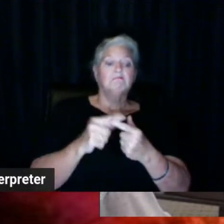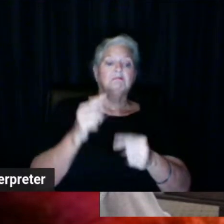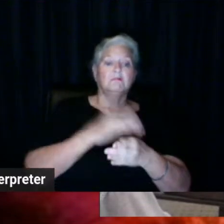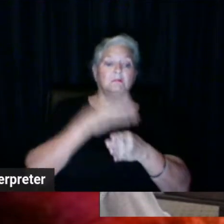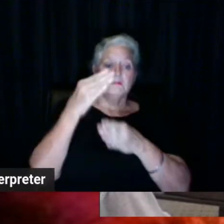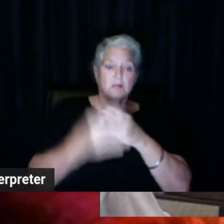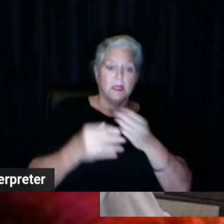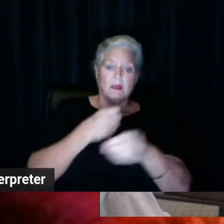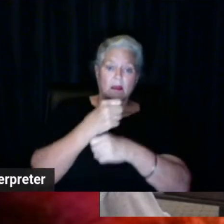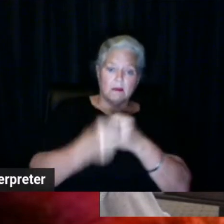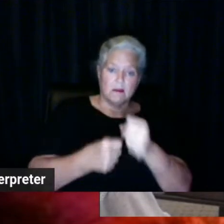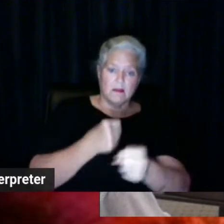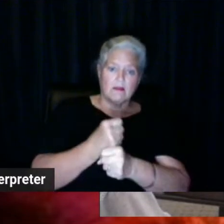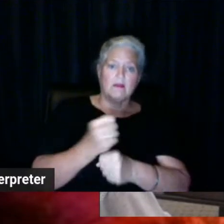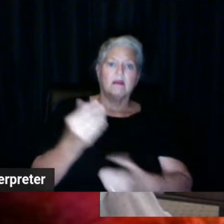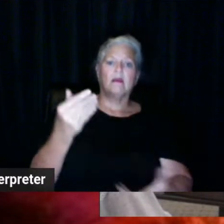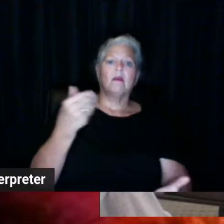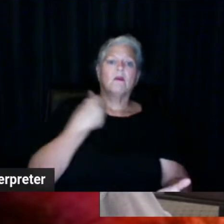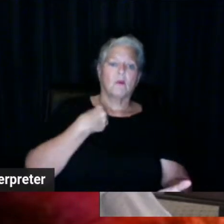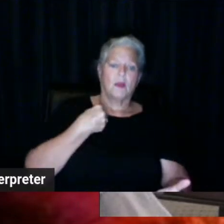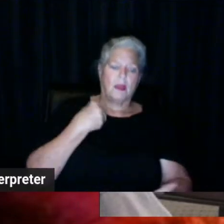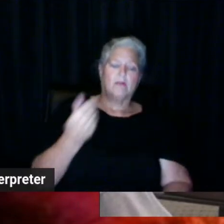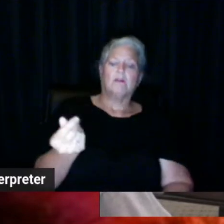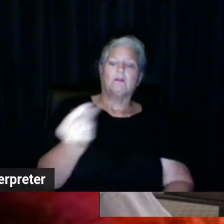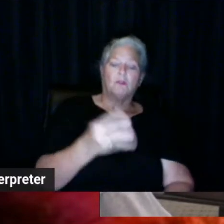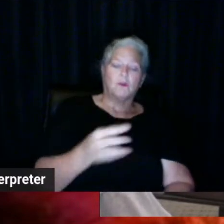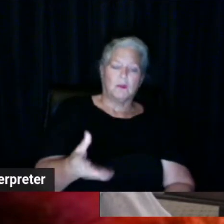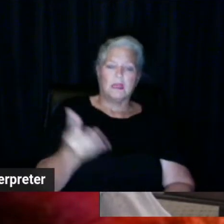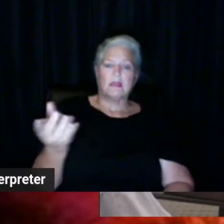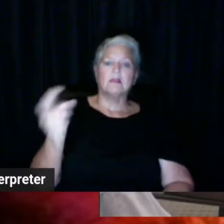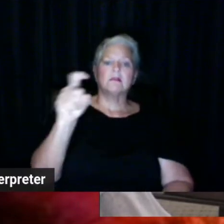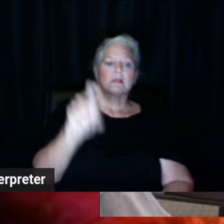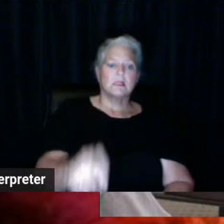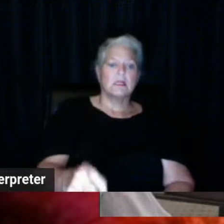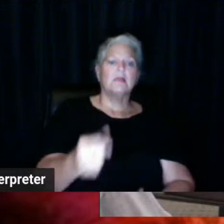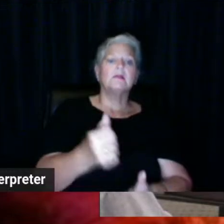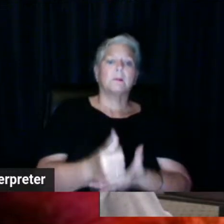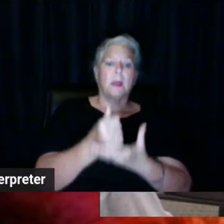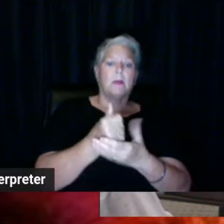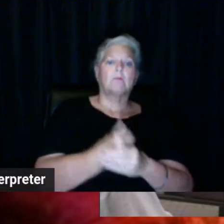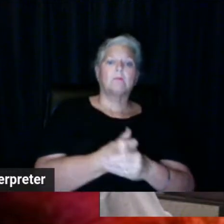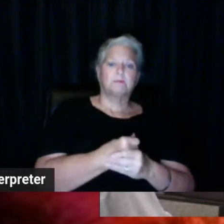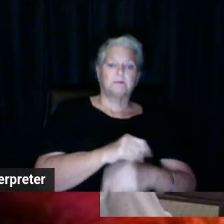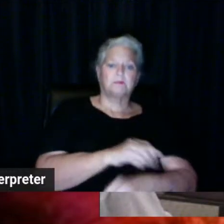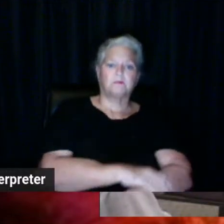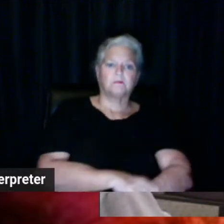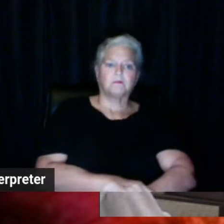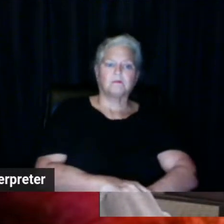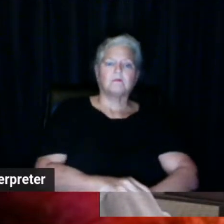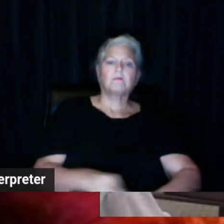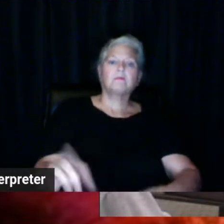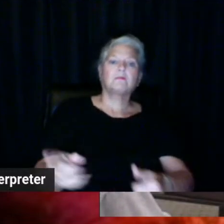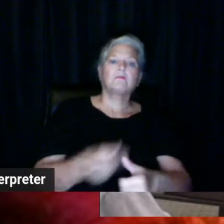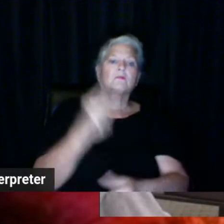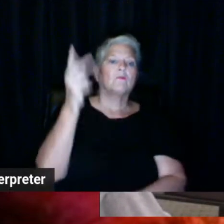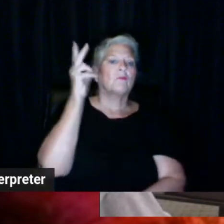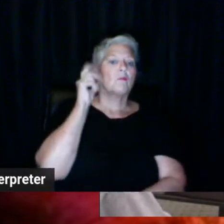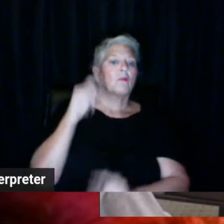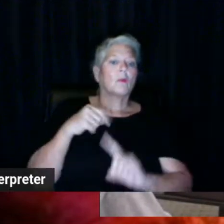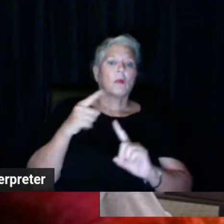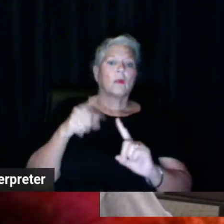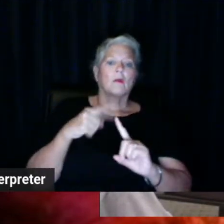budgets that need some budget relief from the reserve fund transfer. The first one you heard about at your last meeting is the school